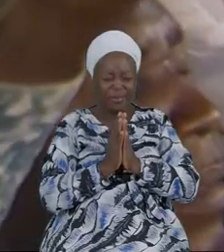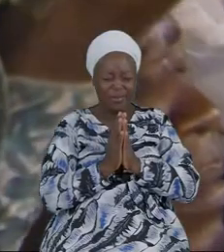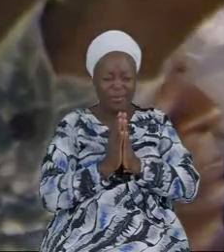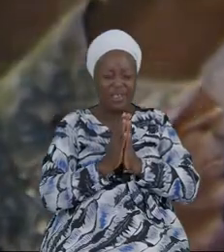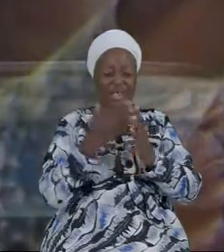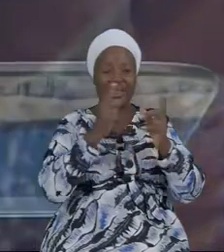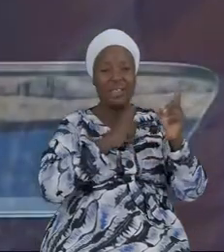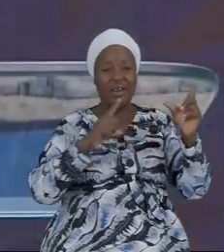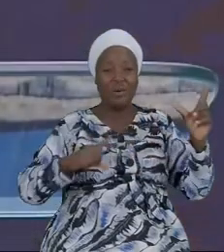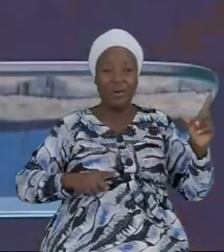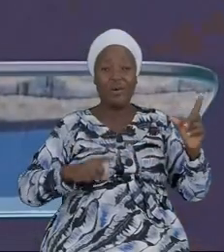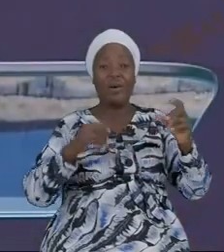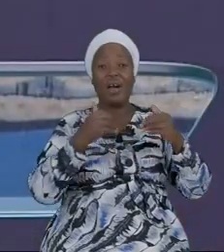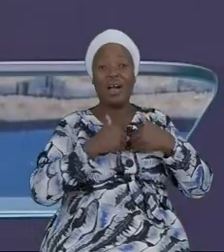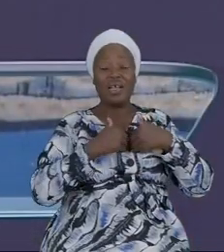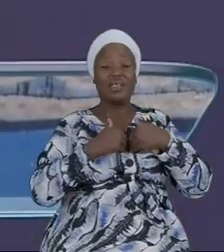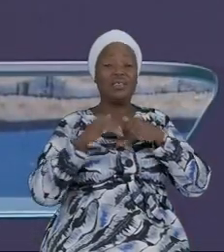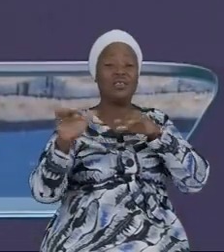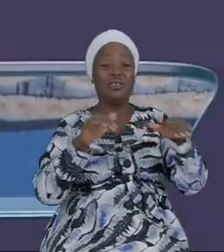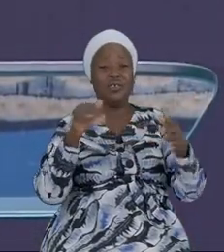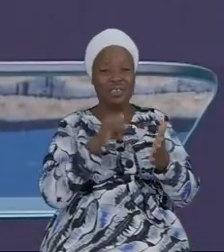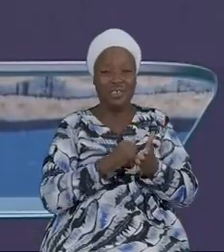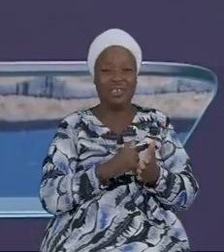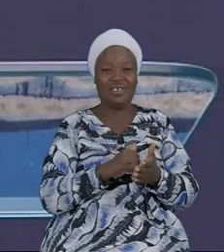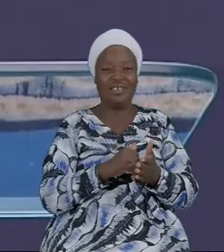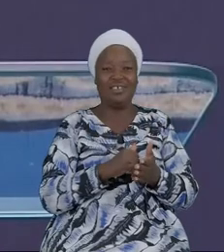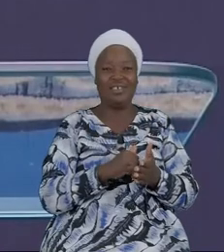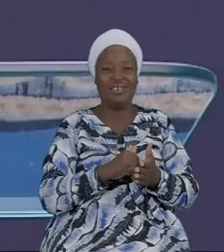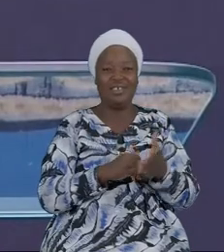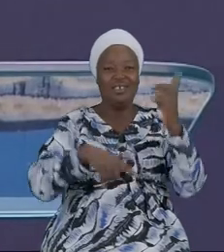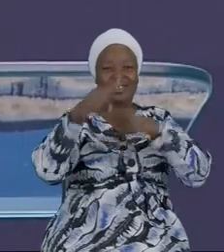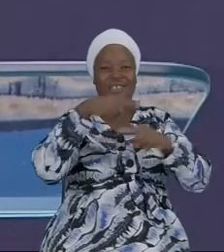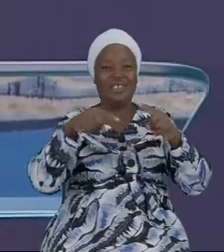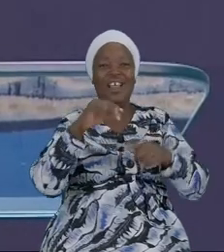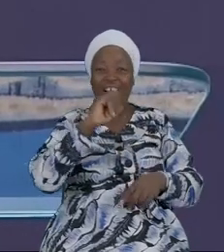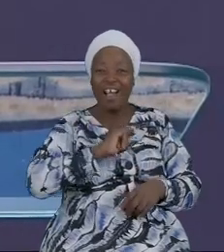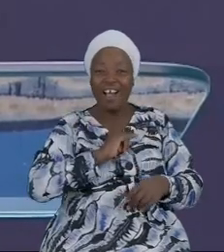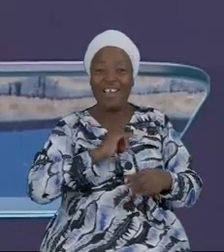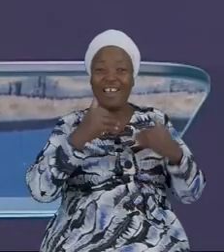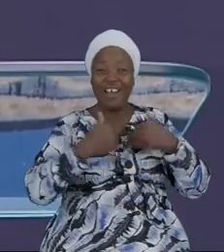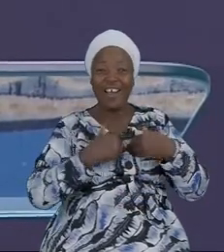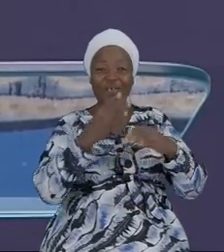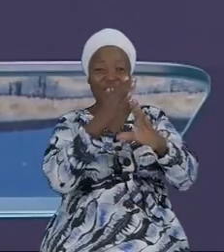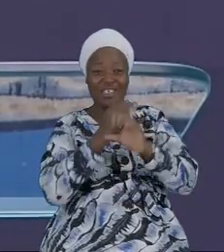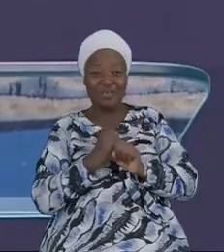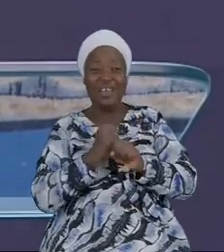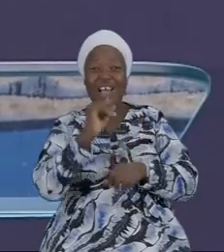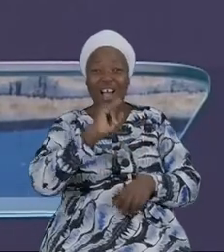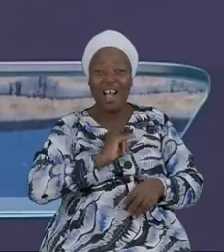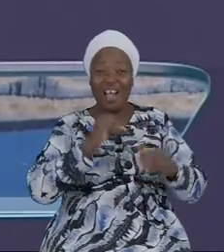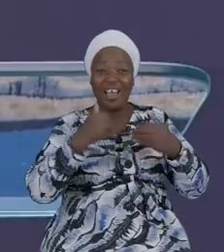The Lord has done it. I have received. I have